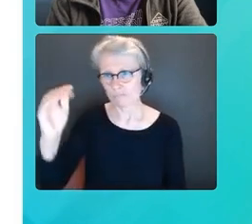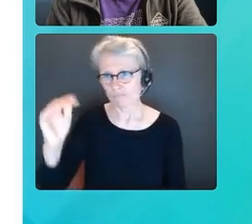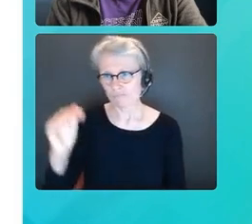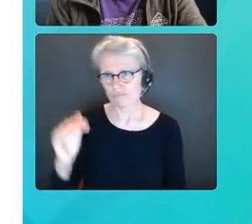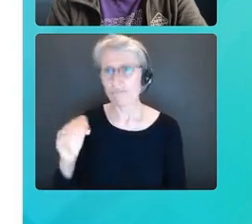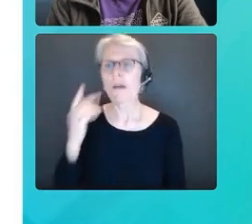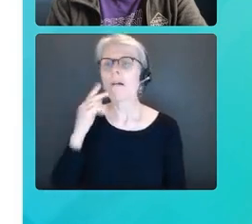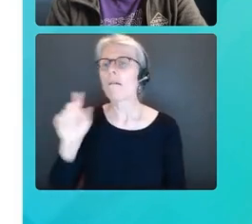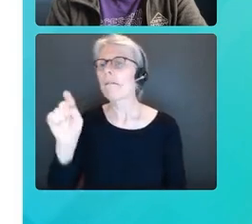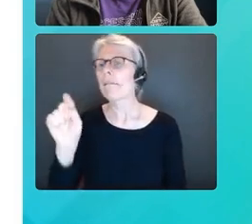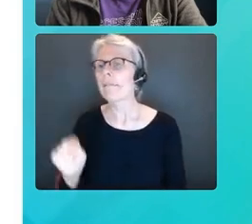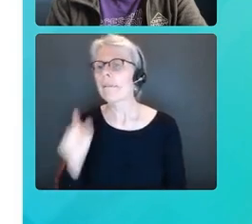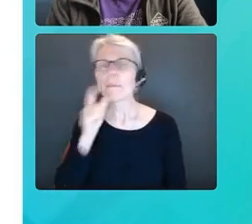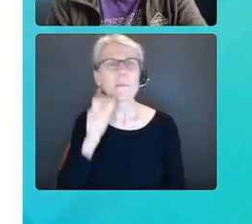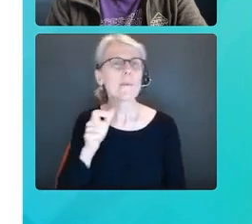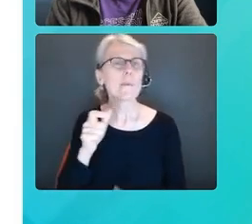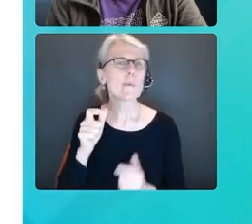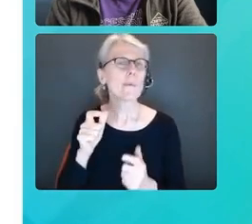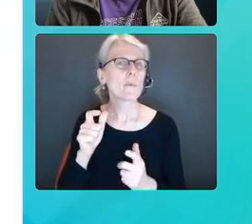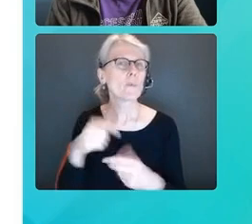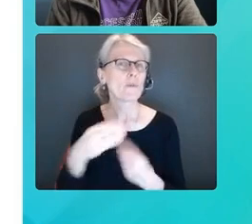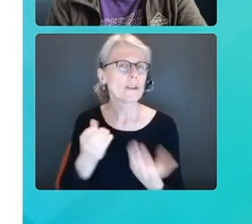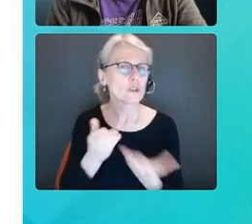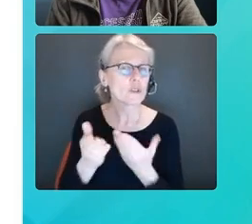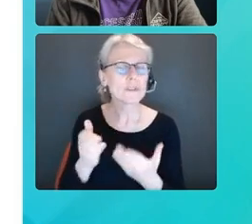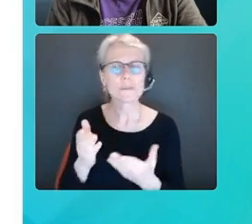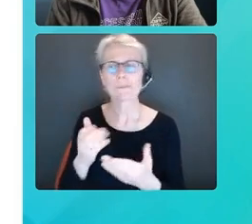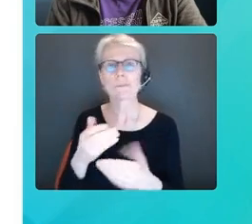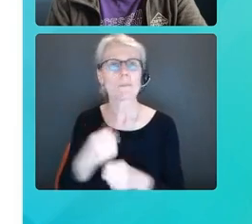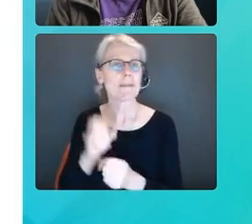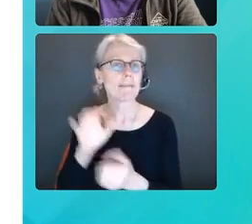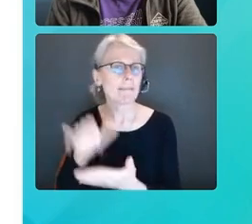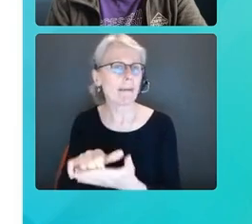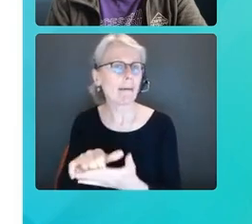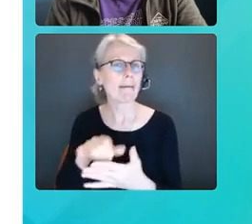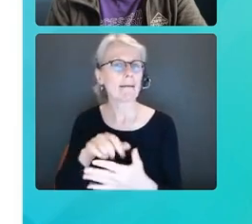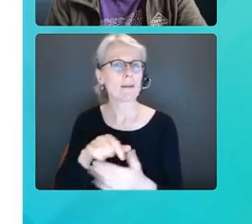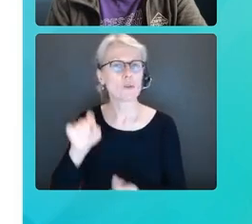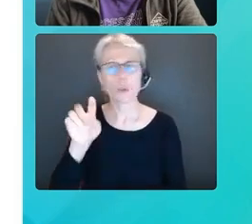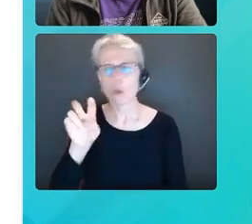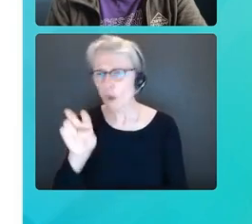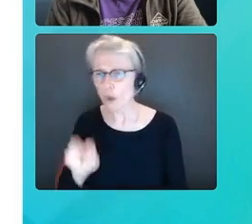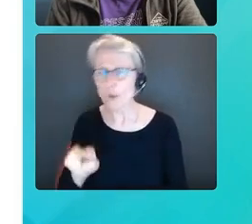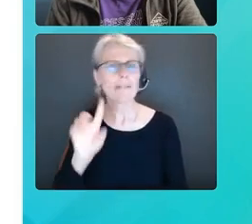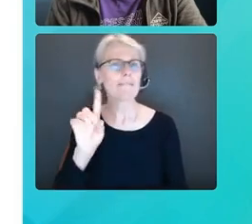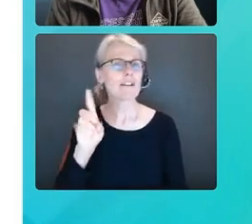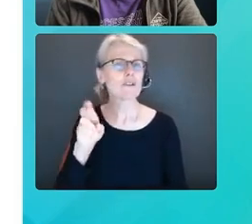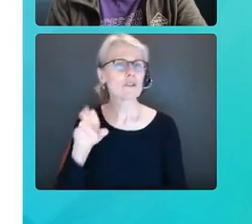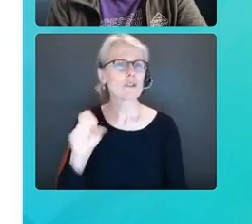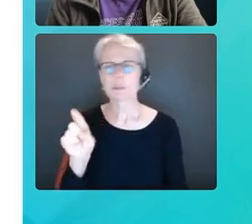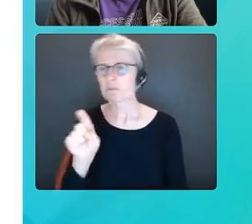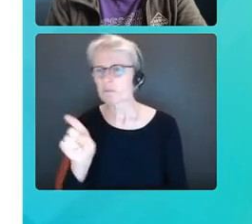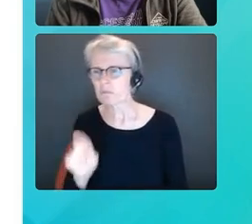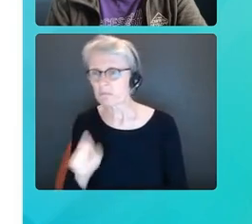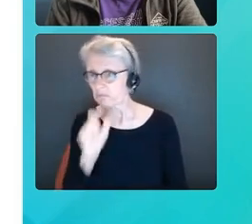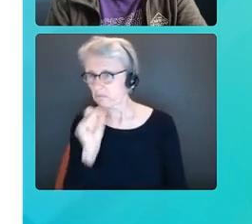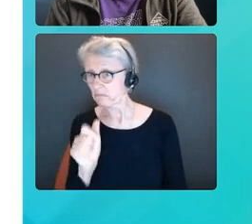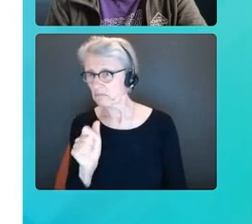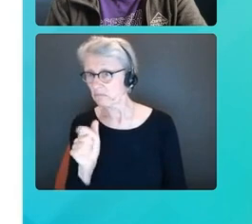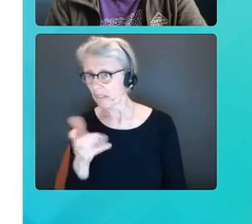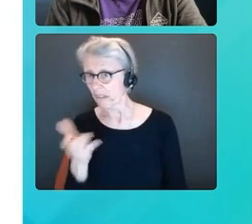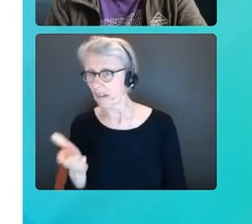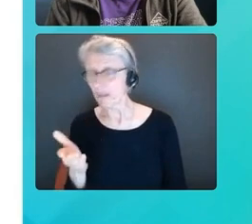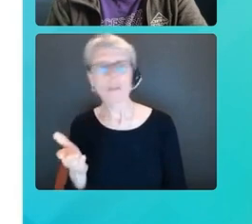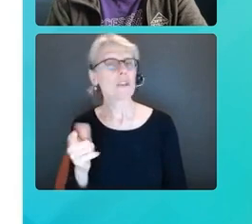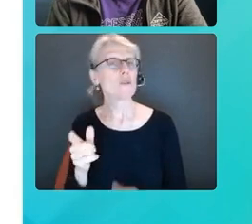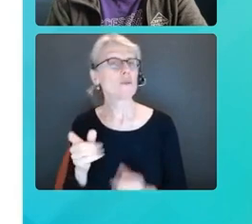for you, once you click on suppliers, to be able to go through and click on find vendors and take a look. And if it's not there, pass it along to